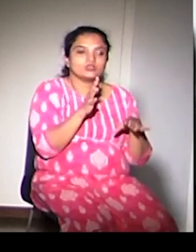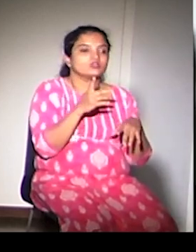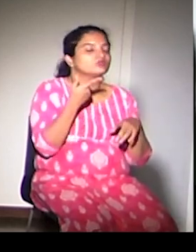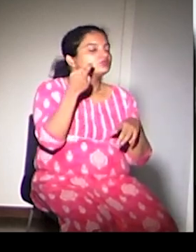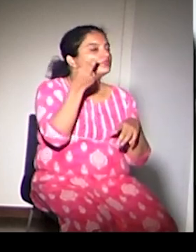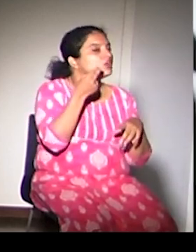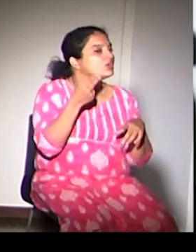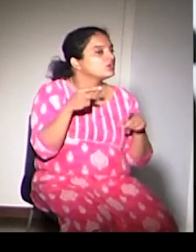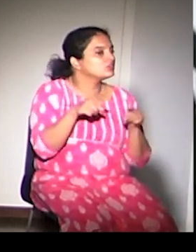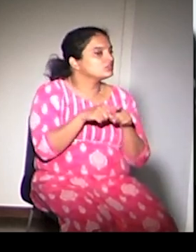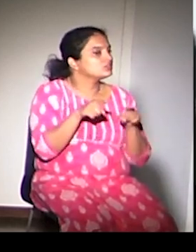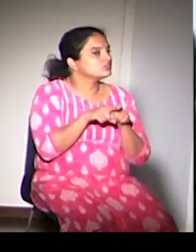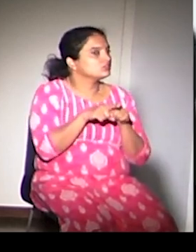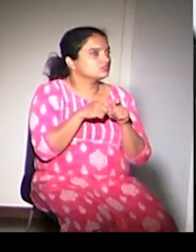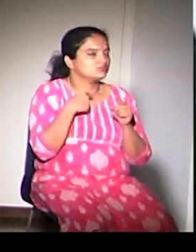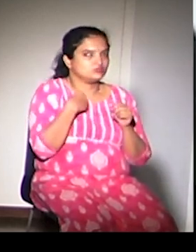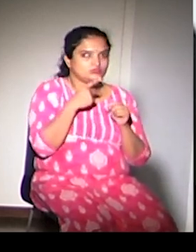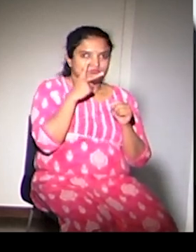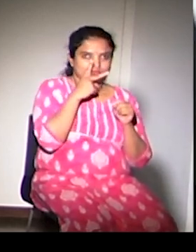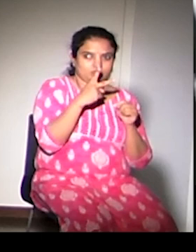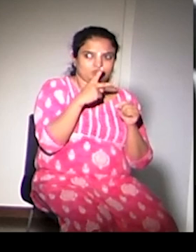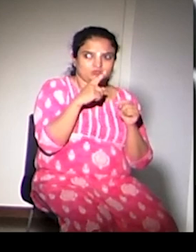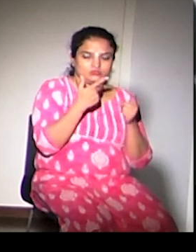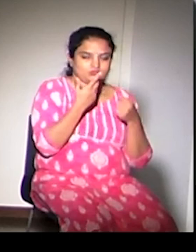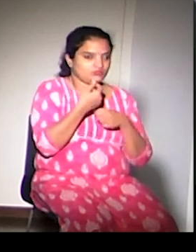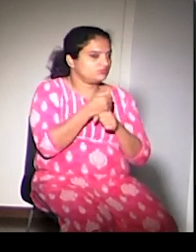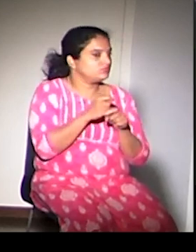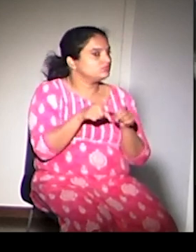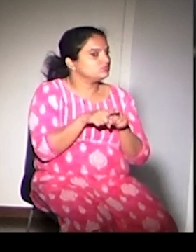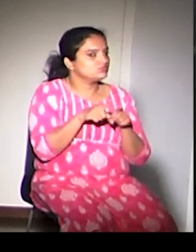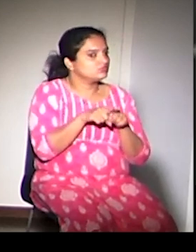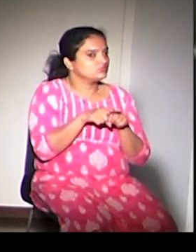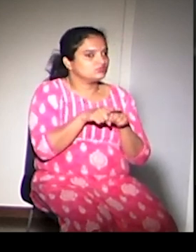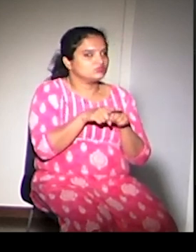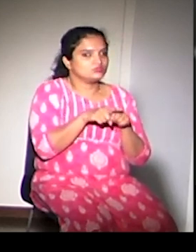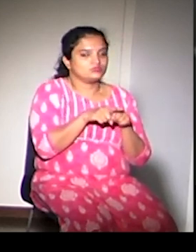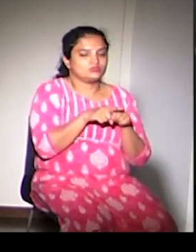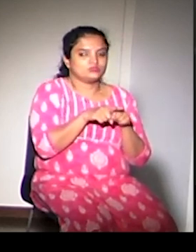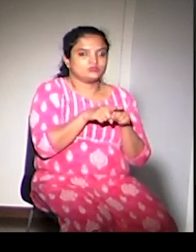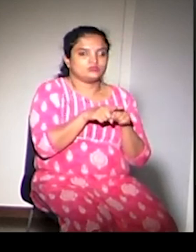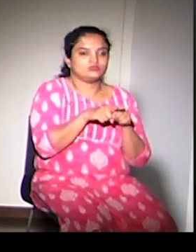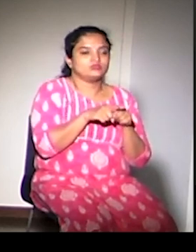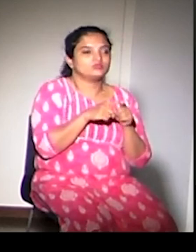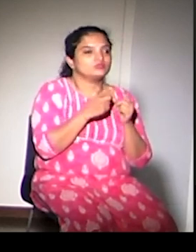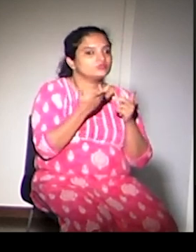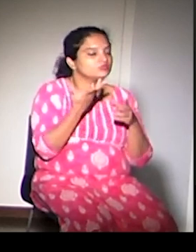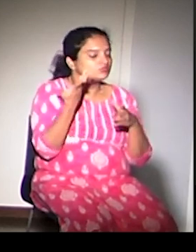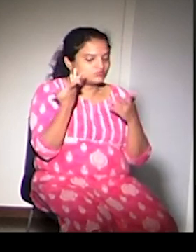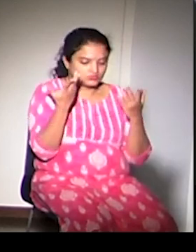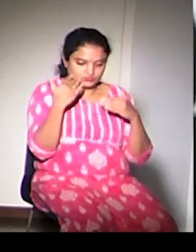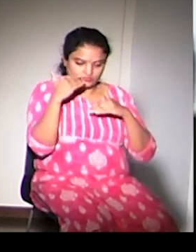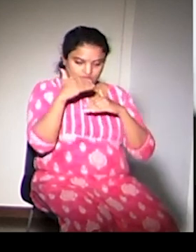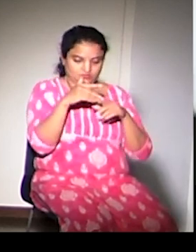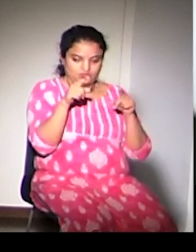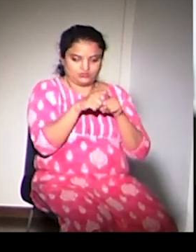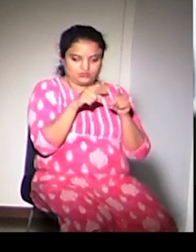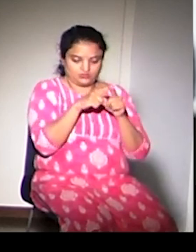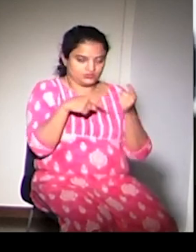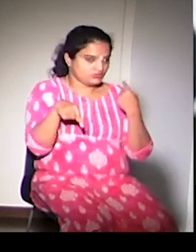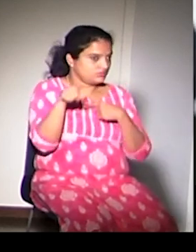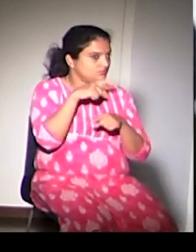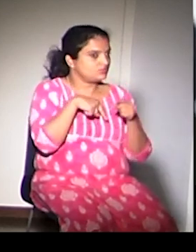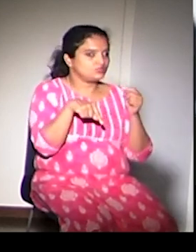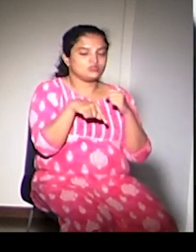artist to paint the design rather than being constrained by the limits of the tile